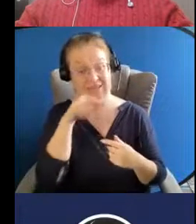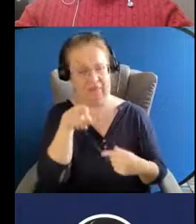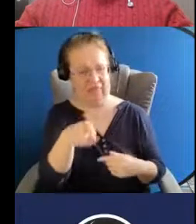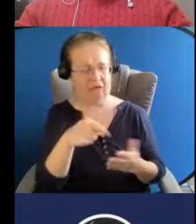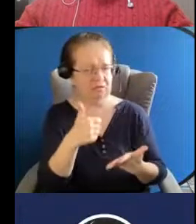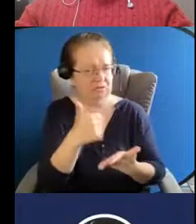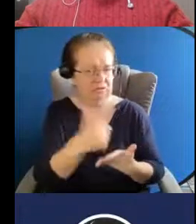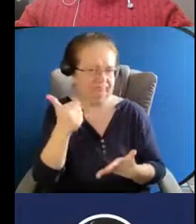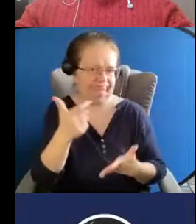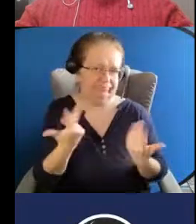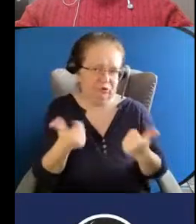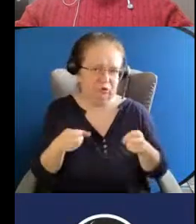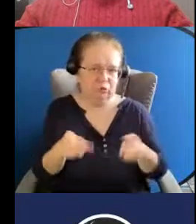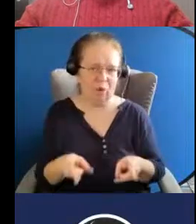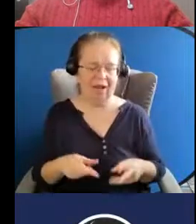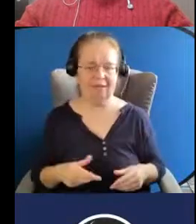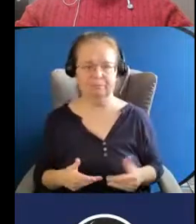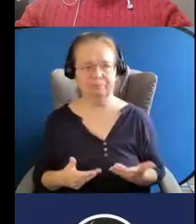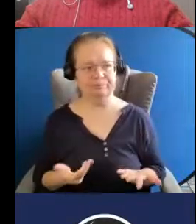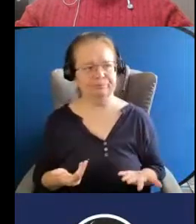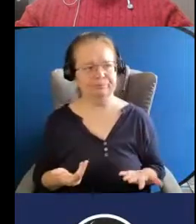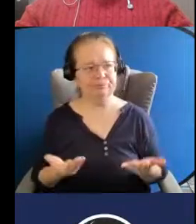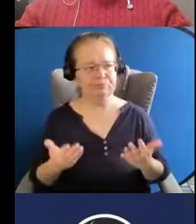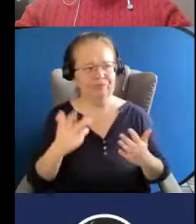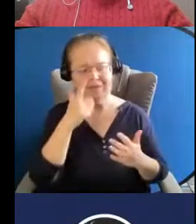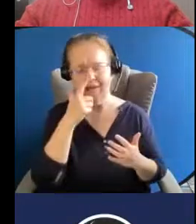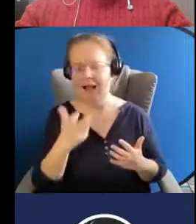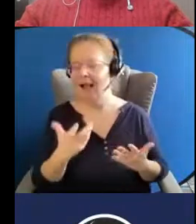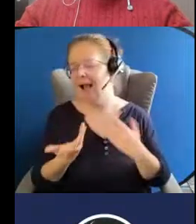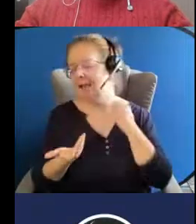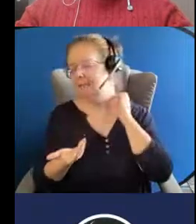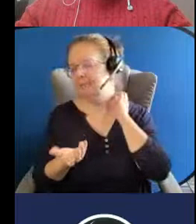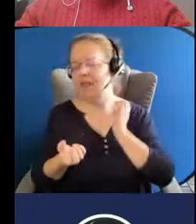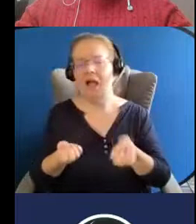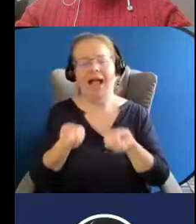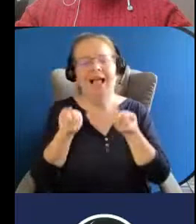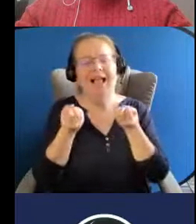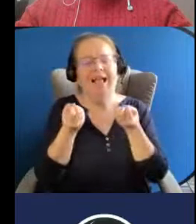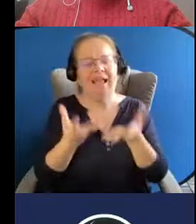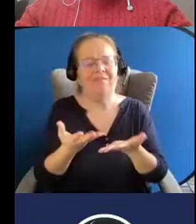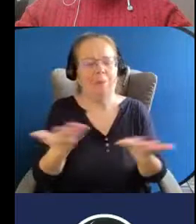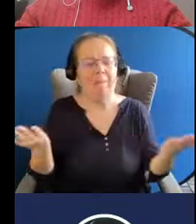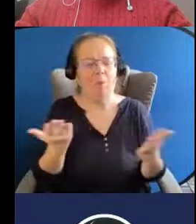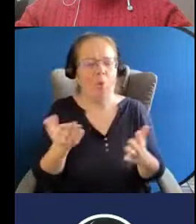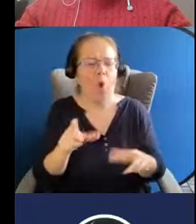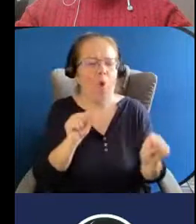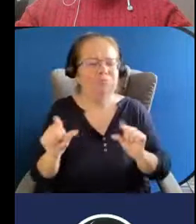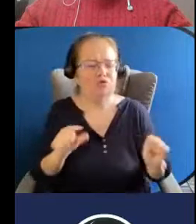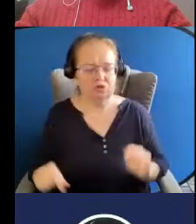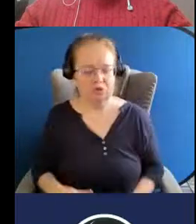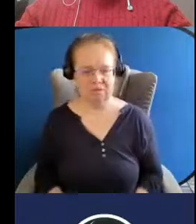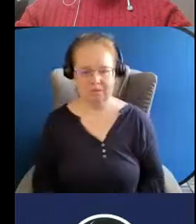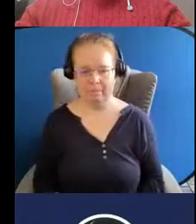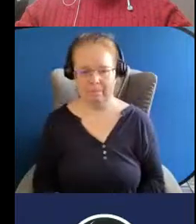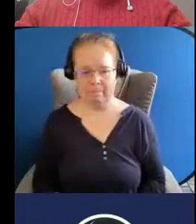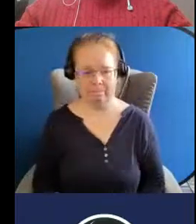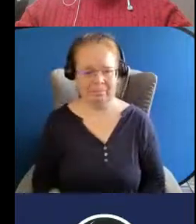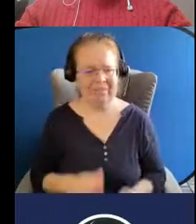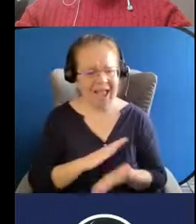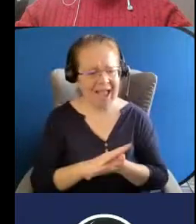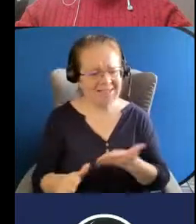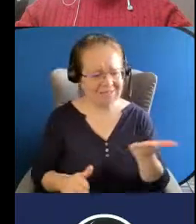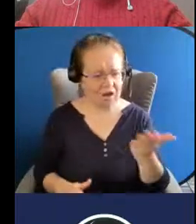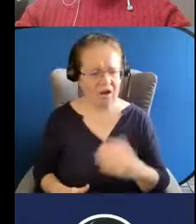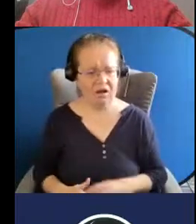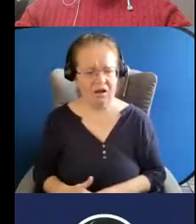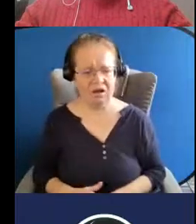great way to be able to provide better options. And yeah, go ahead, Hector. No,